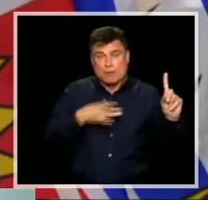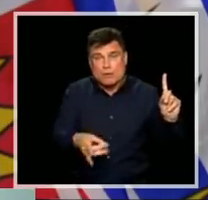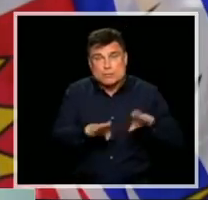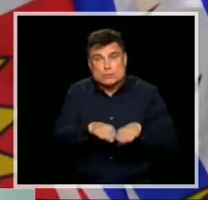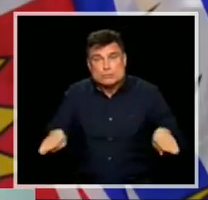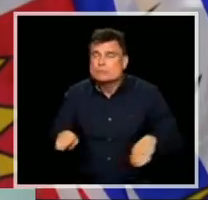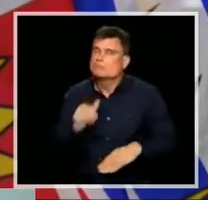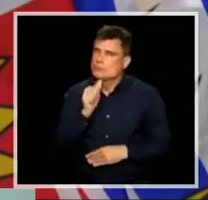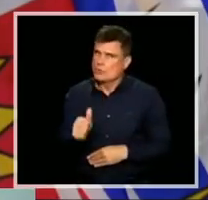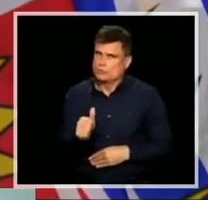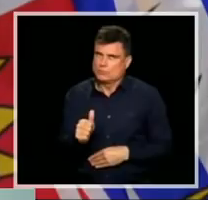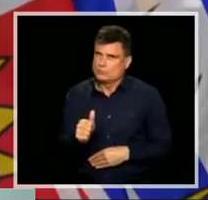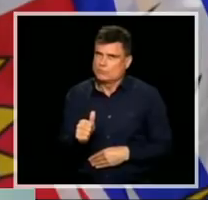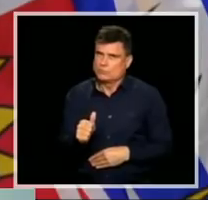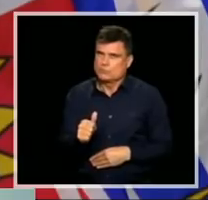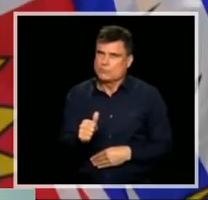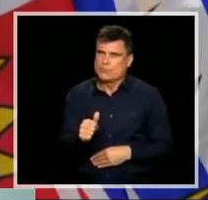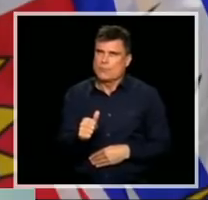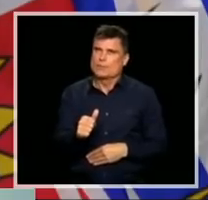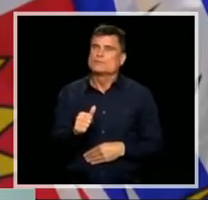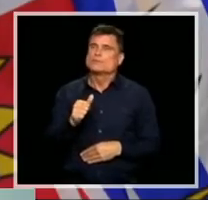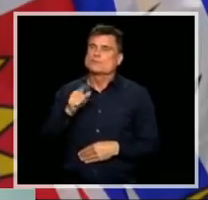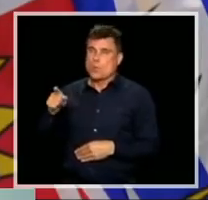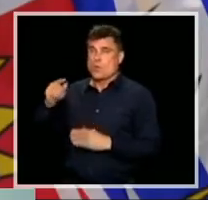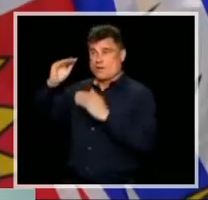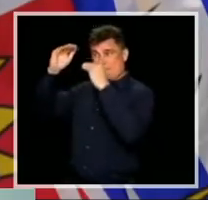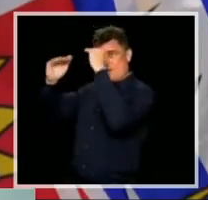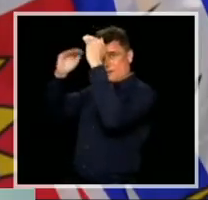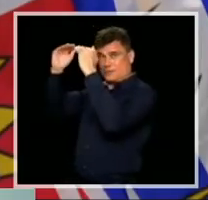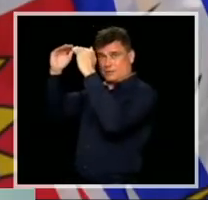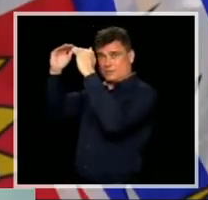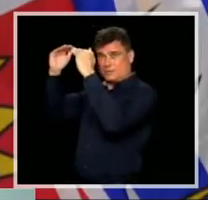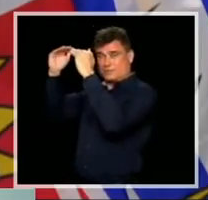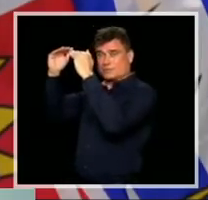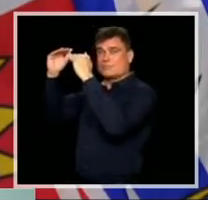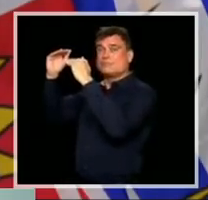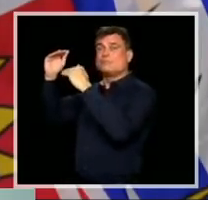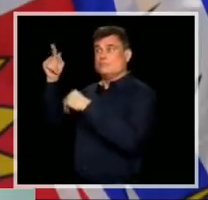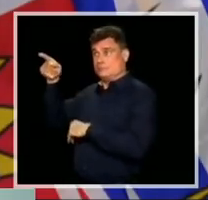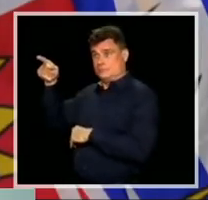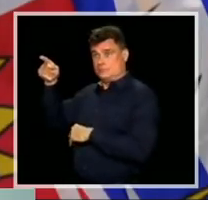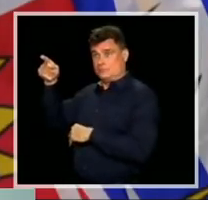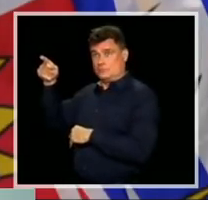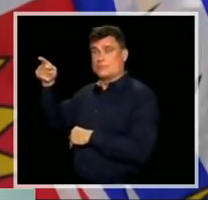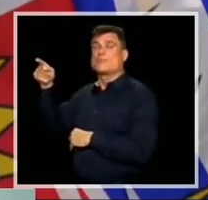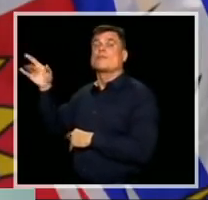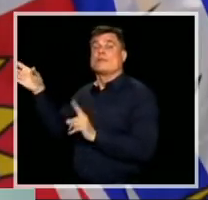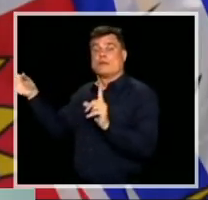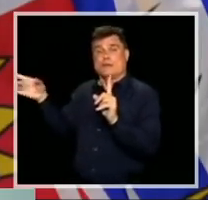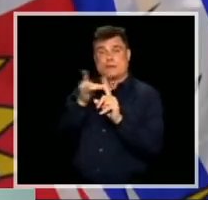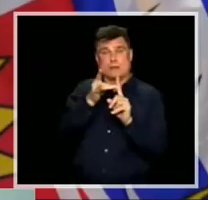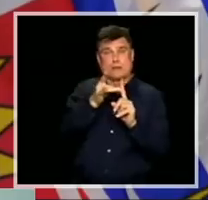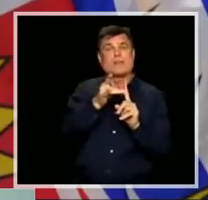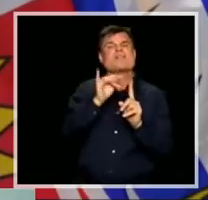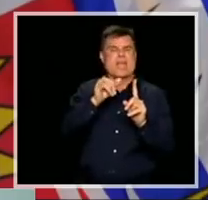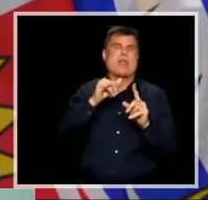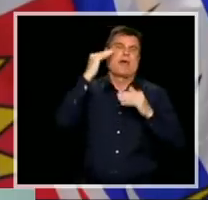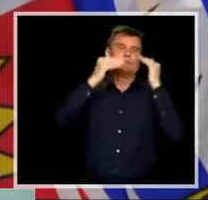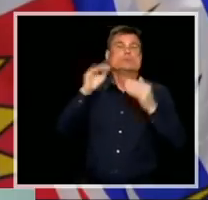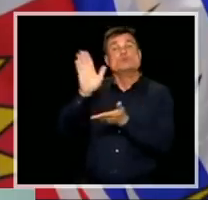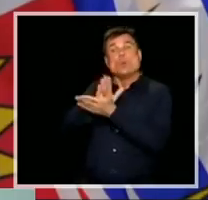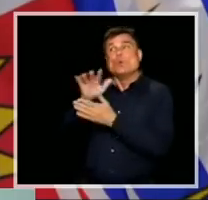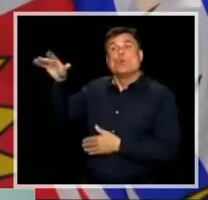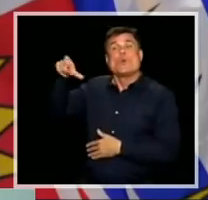that we can do in our social interactions, and we've learned that over the last couple of weeks. And I had a really good call with a number